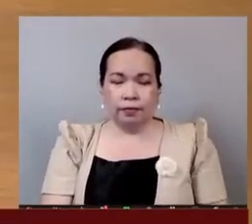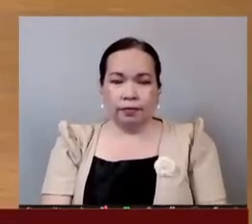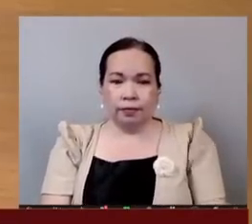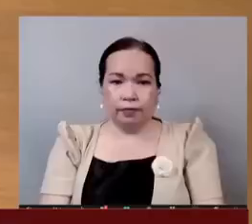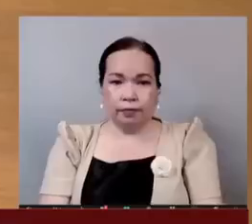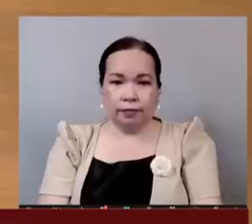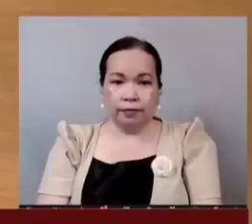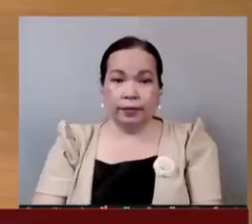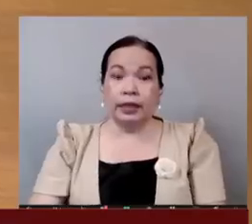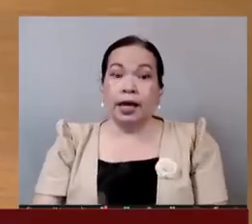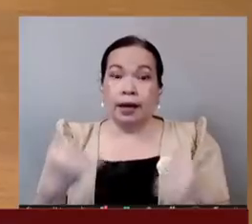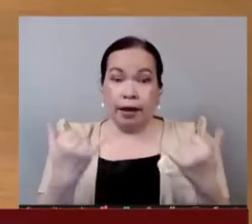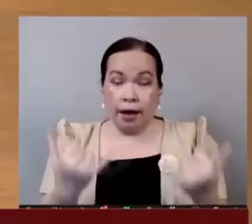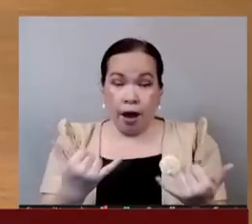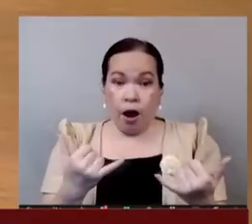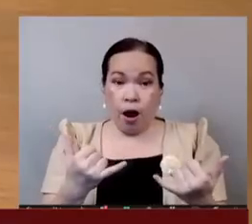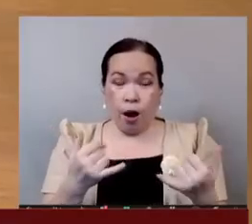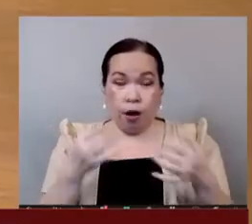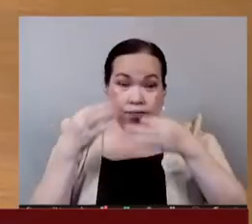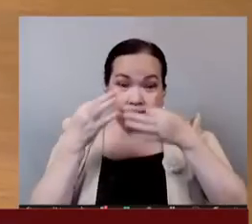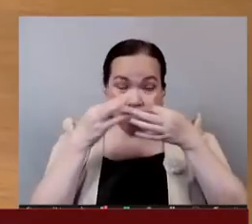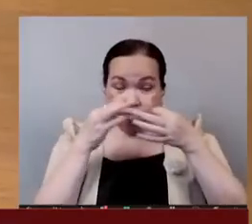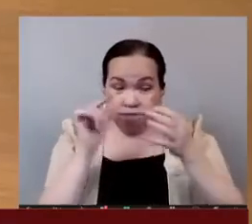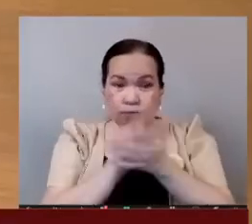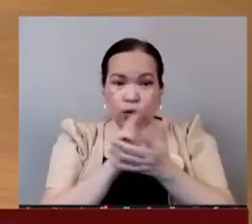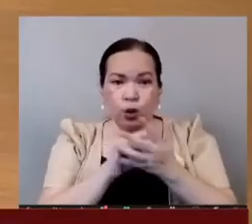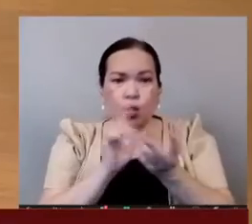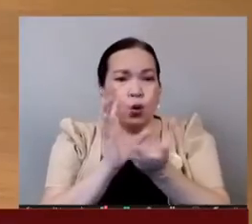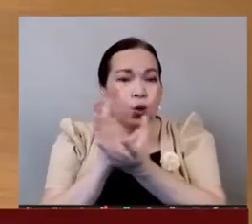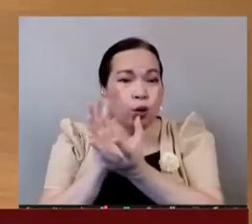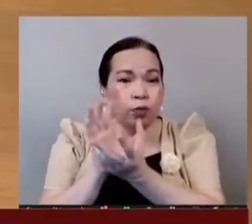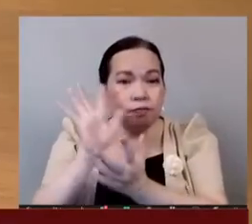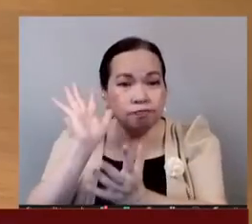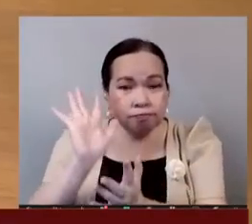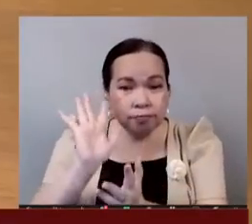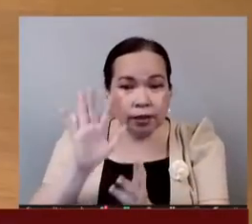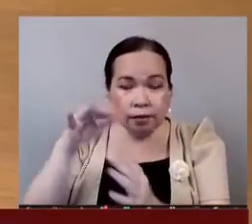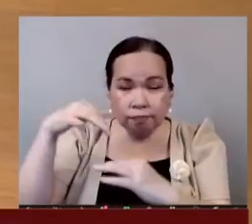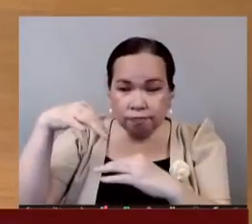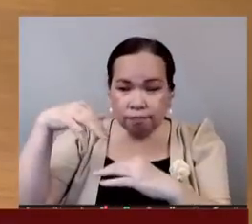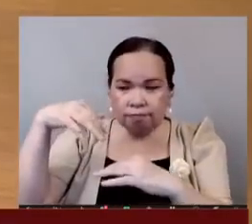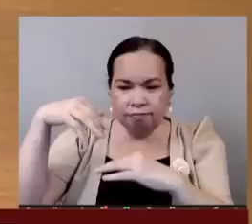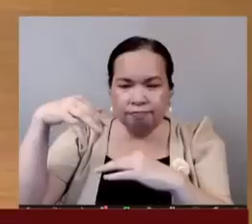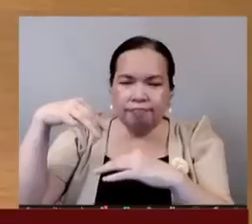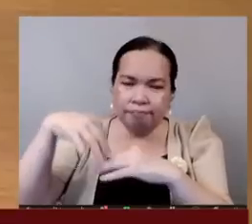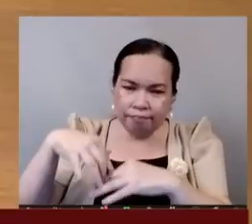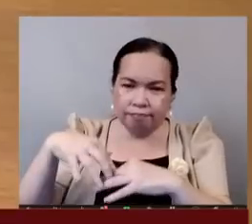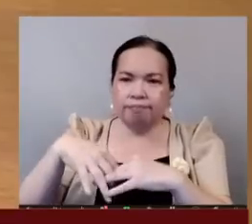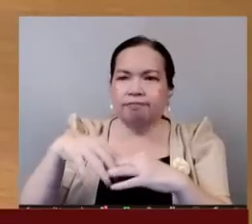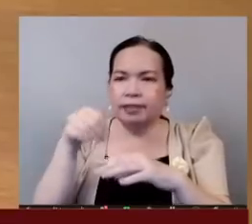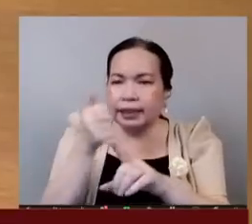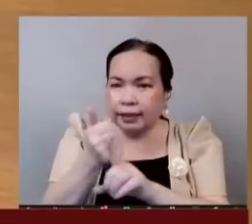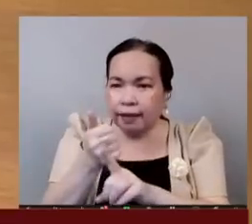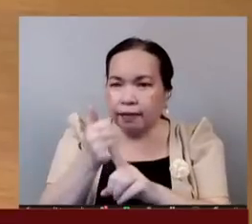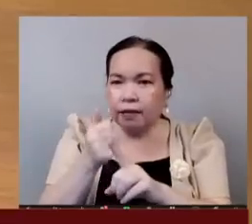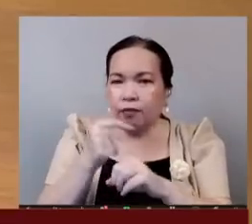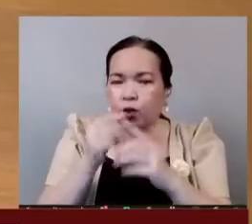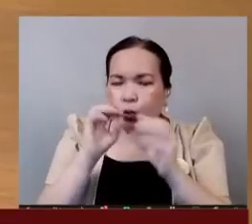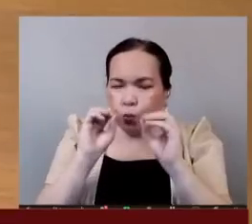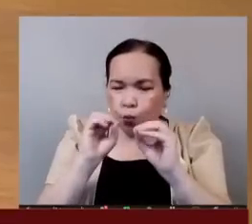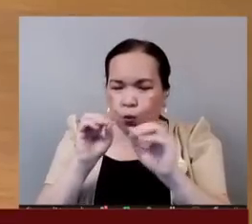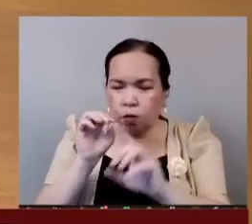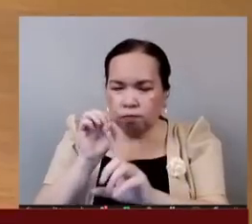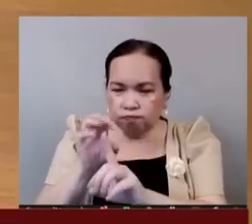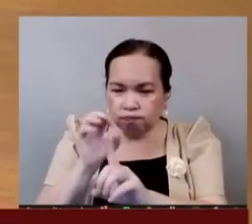It is now geared towards community-based treatment, rehabilitation, education, and reintegration to curb drug